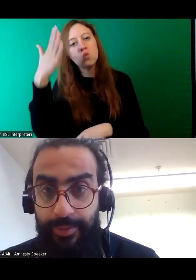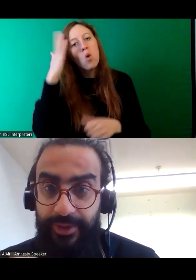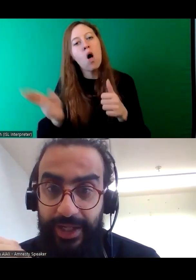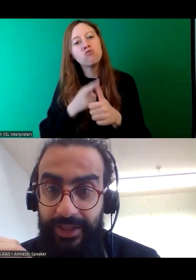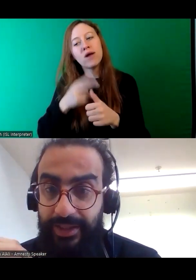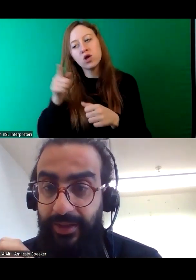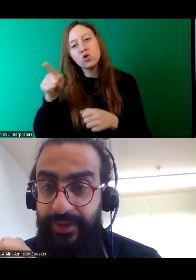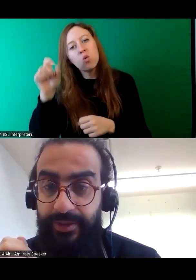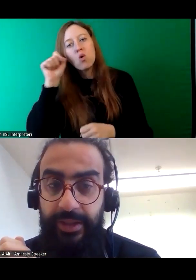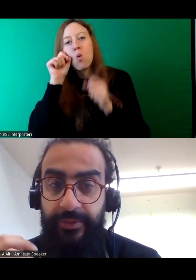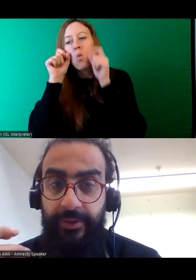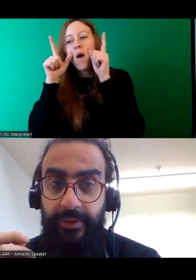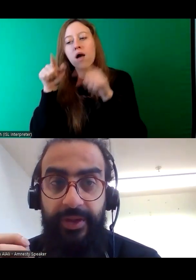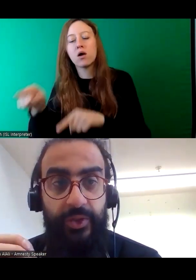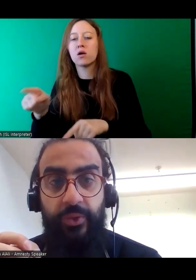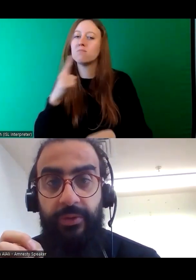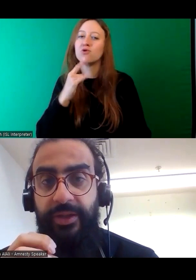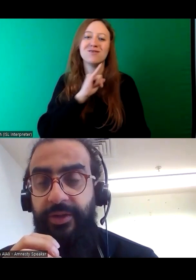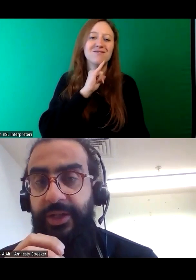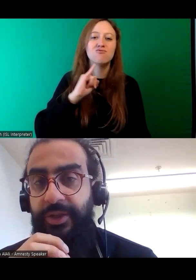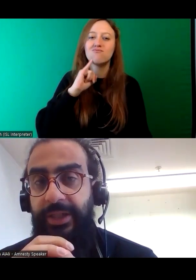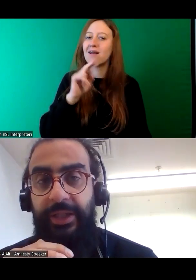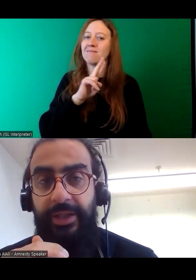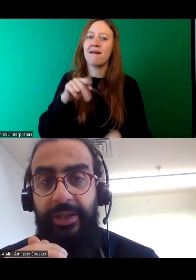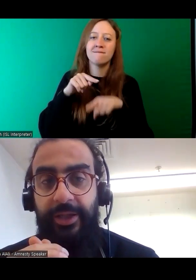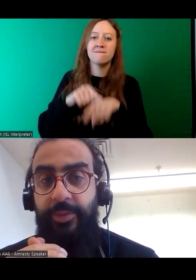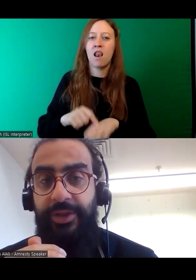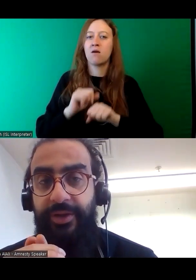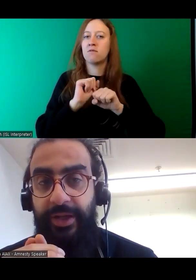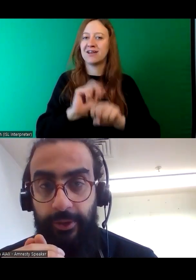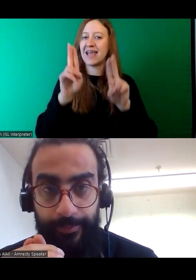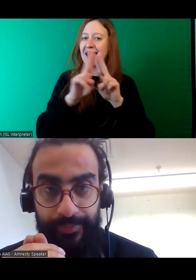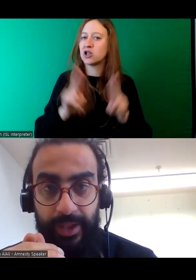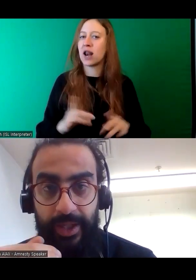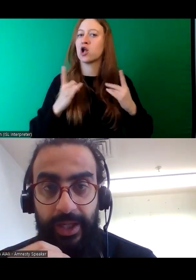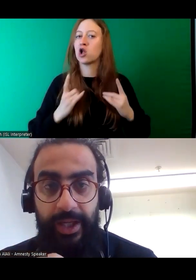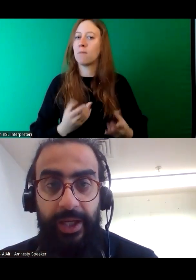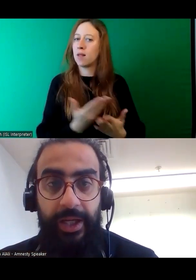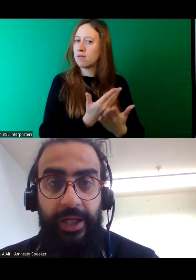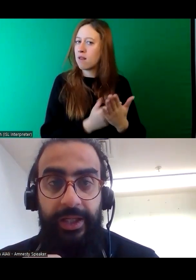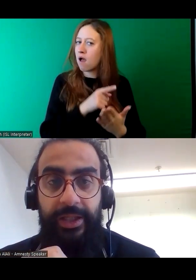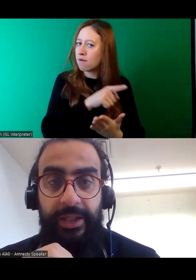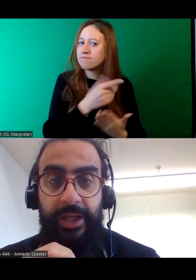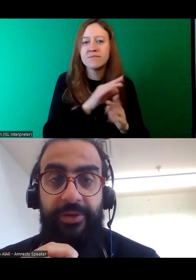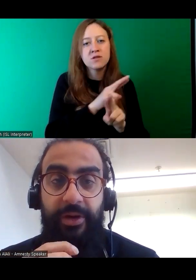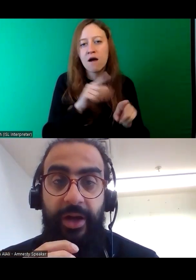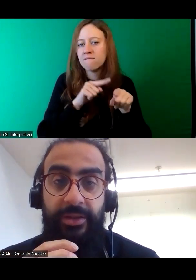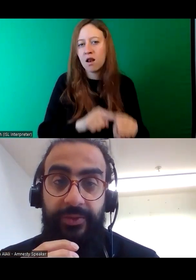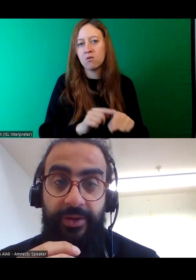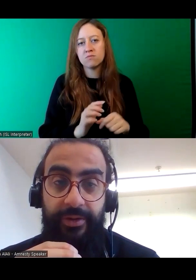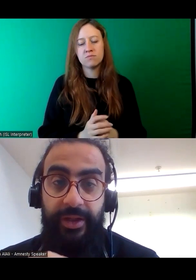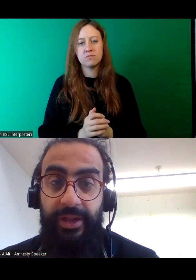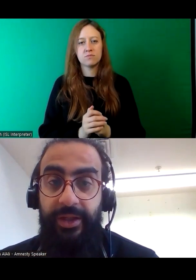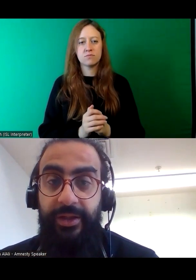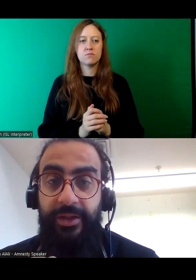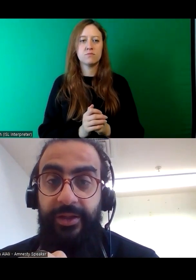it appeared that it doesn't really follow this rule of the international humanitarian law. Now there are a lot of